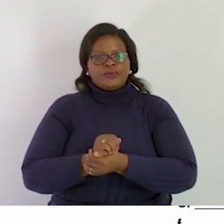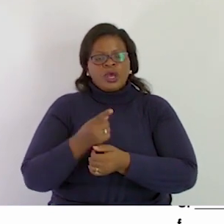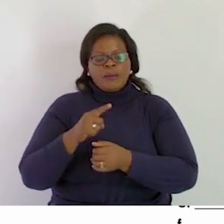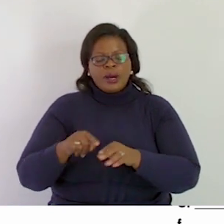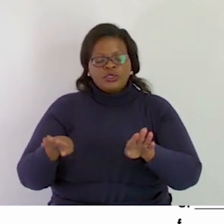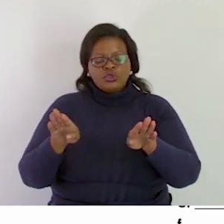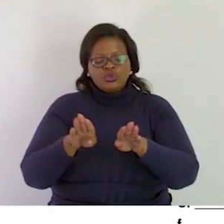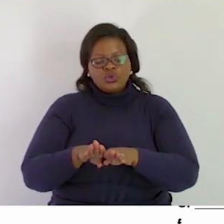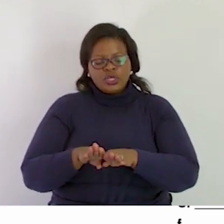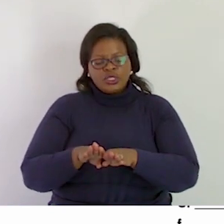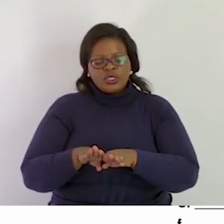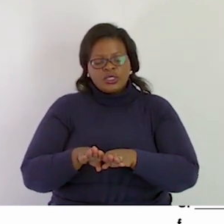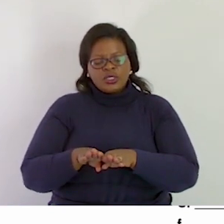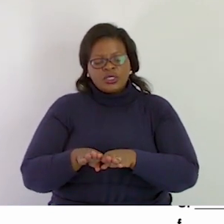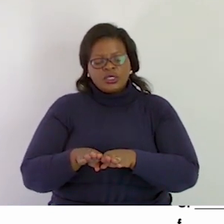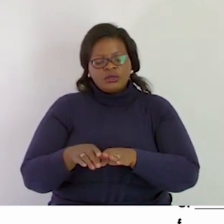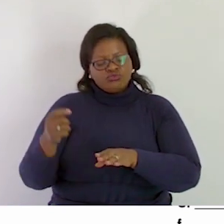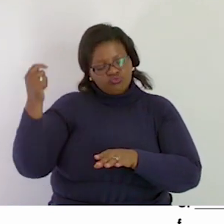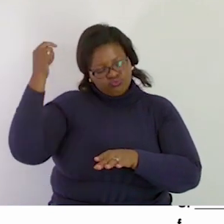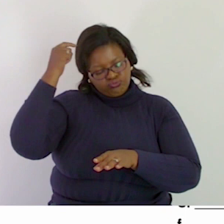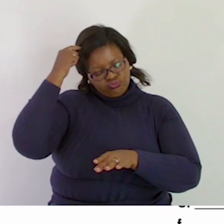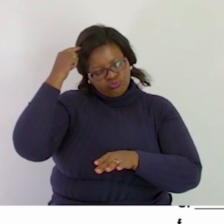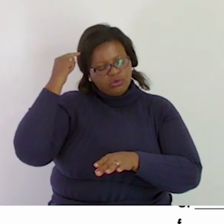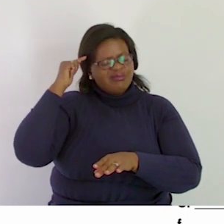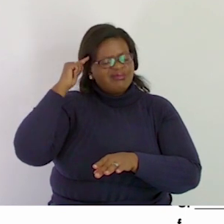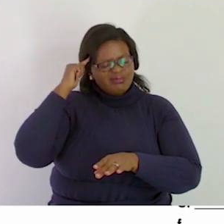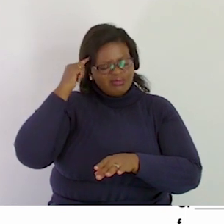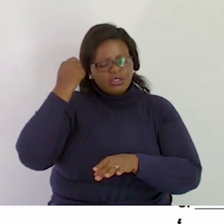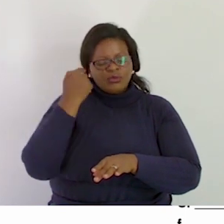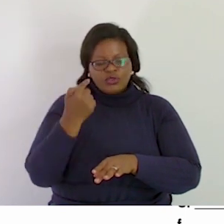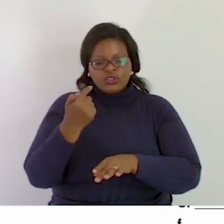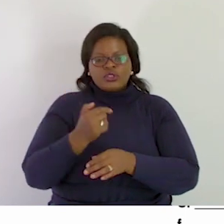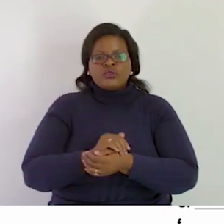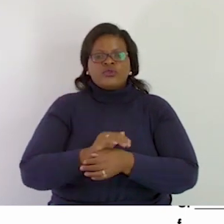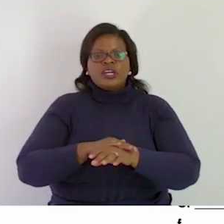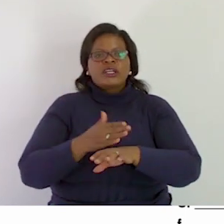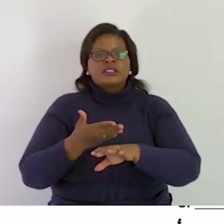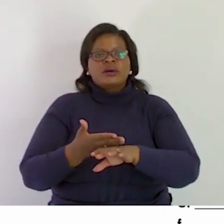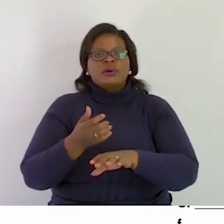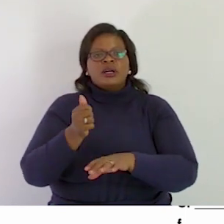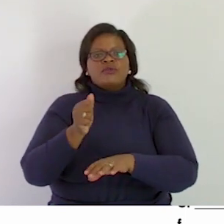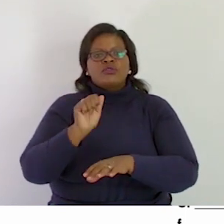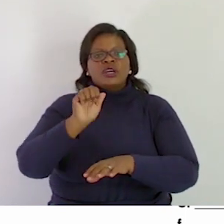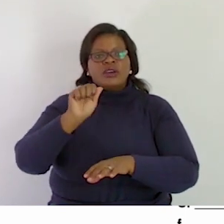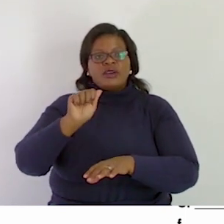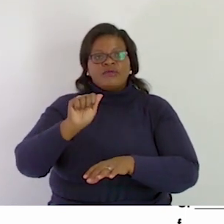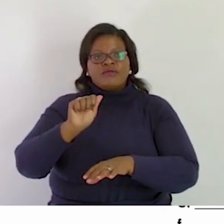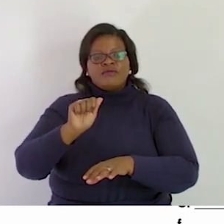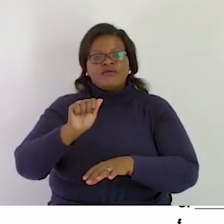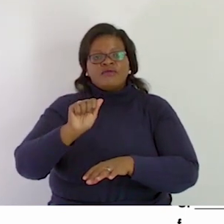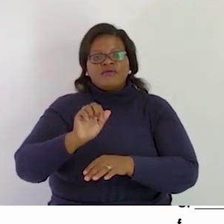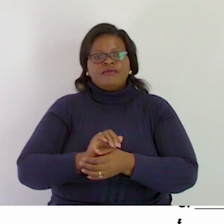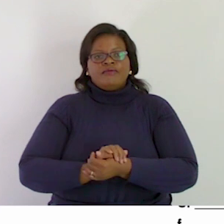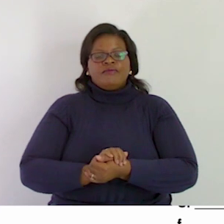it in your head. For example, we have A. I think I have done A on